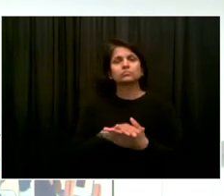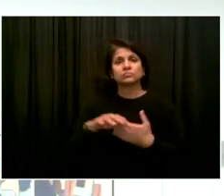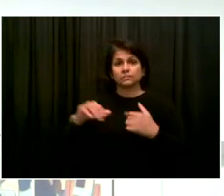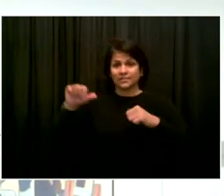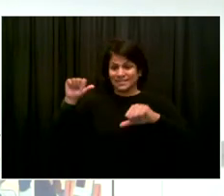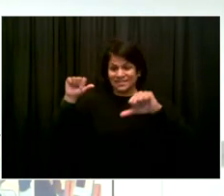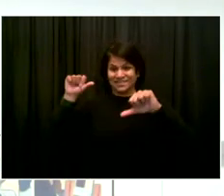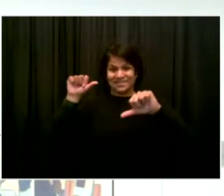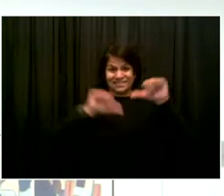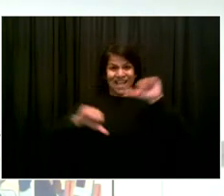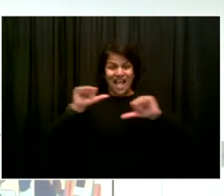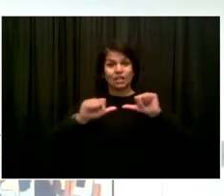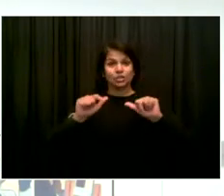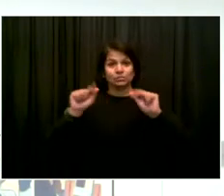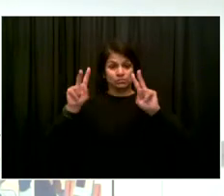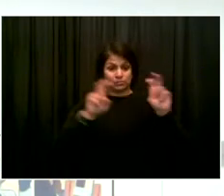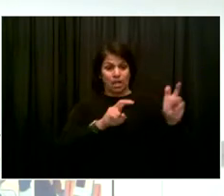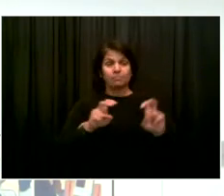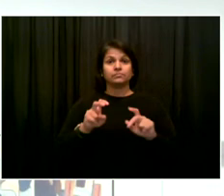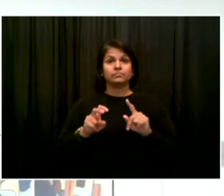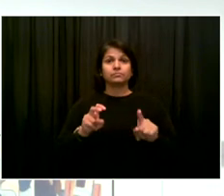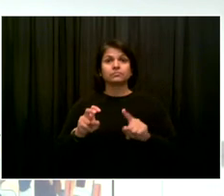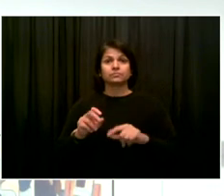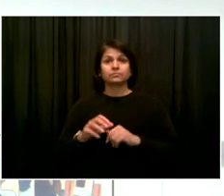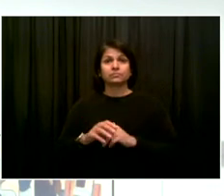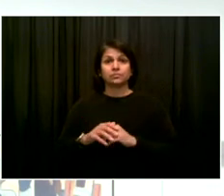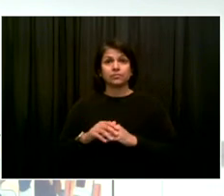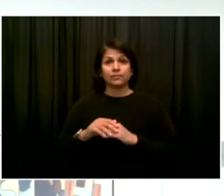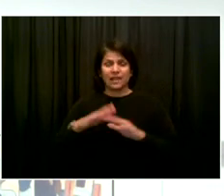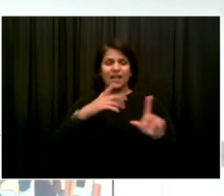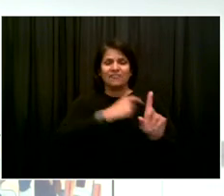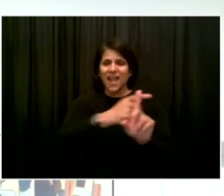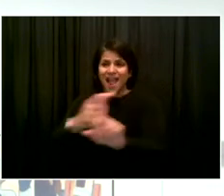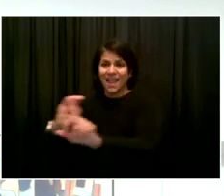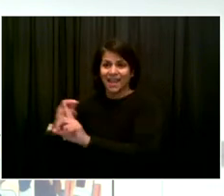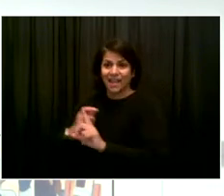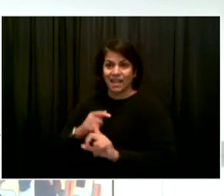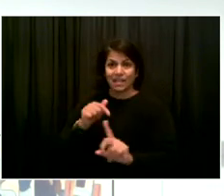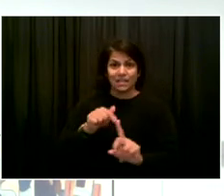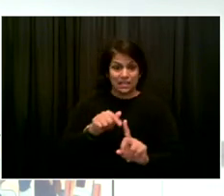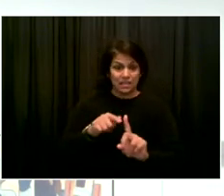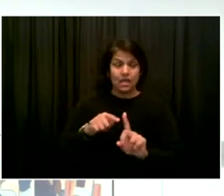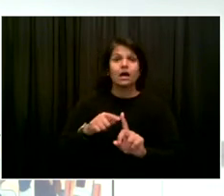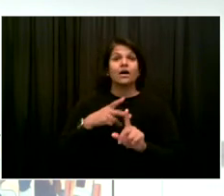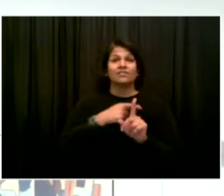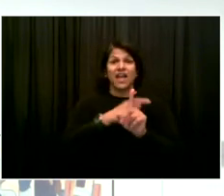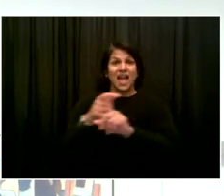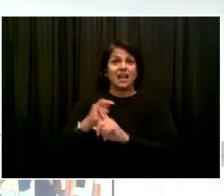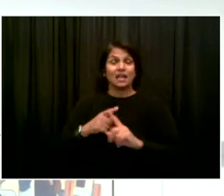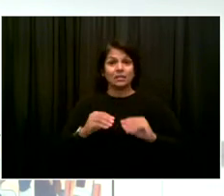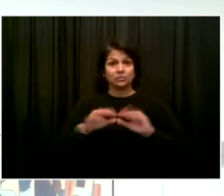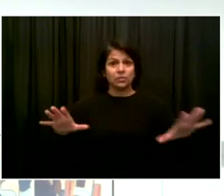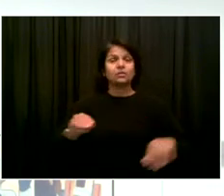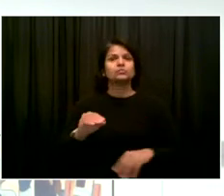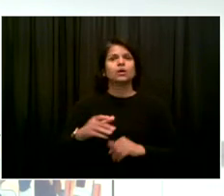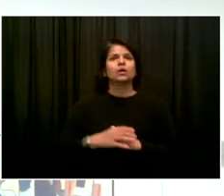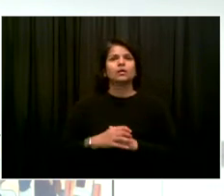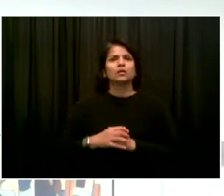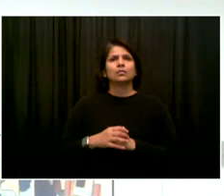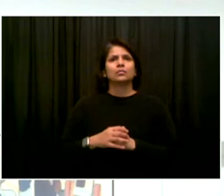likely it is that a person with COVID-19 in school transmits it to other students or